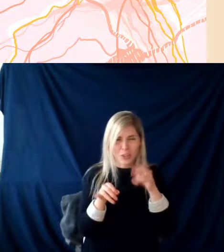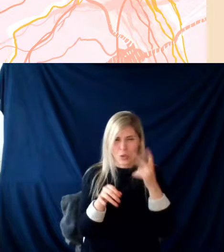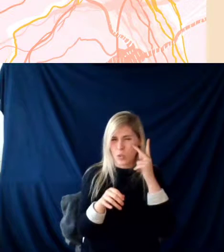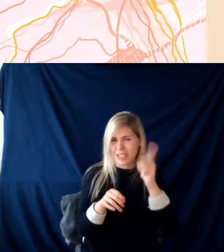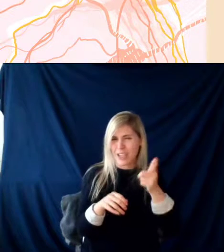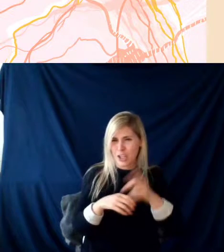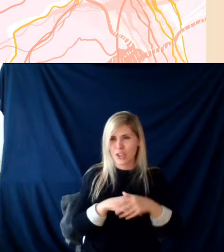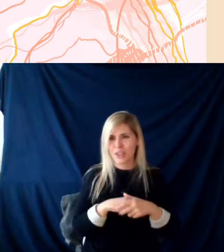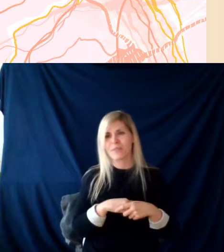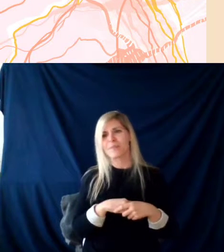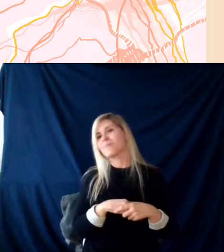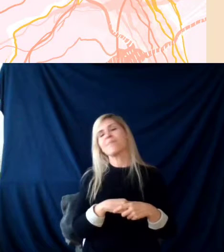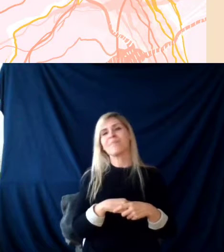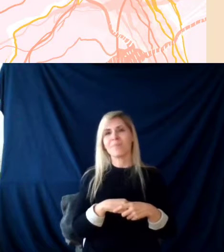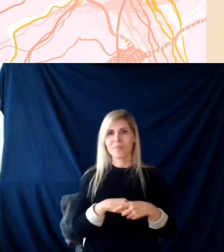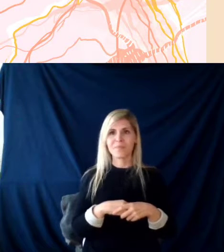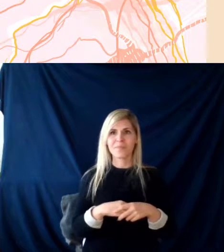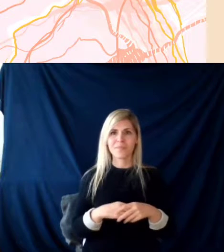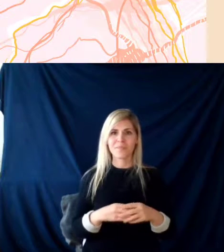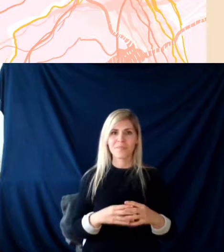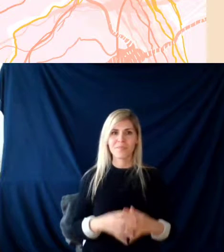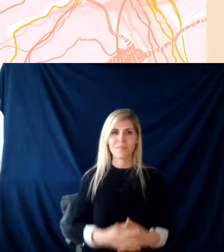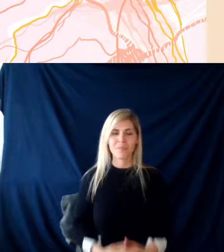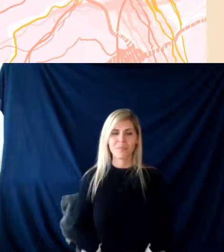see later.